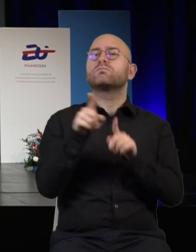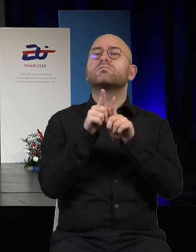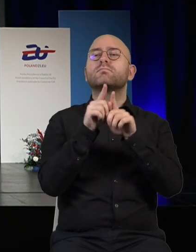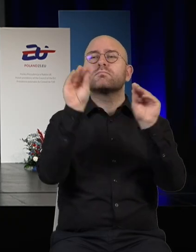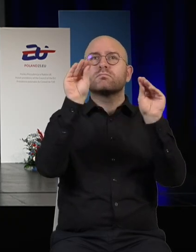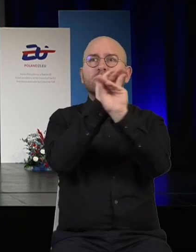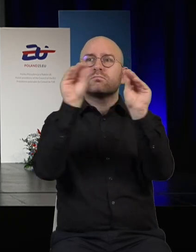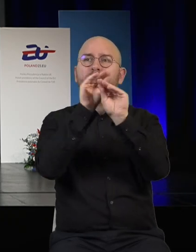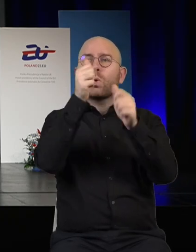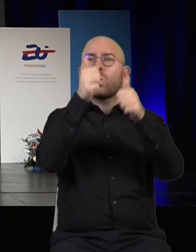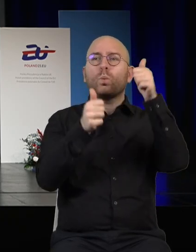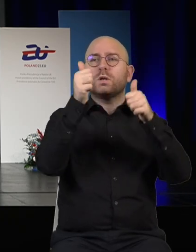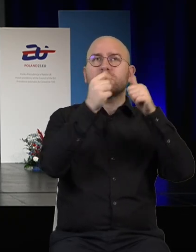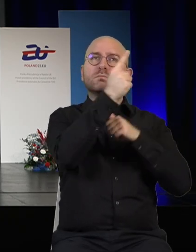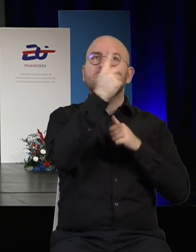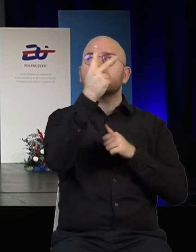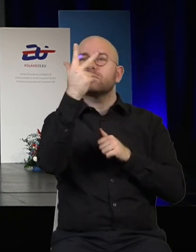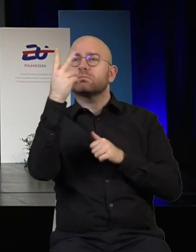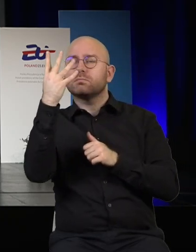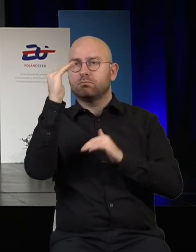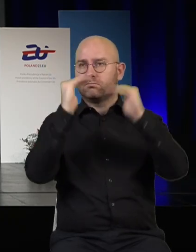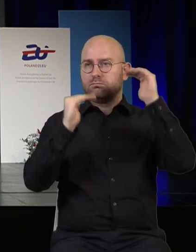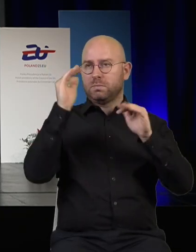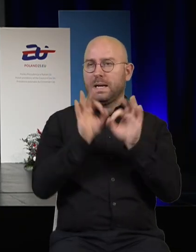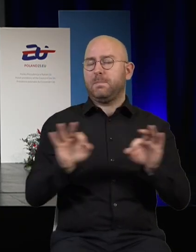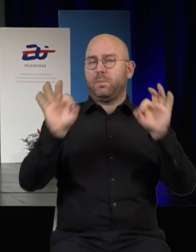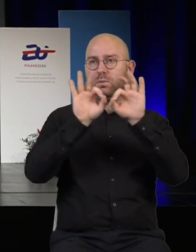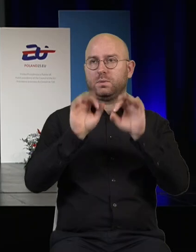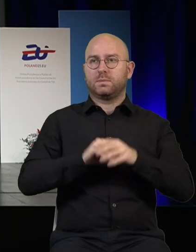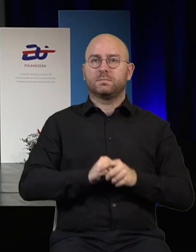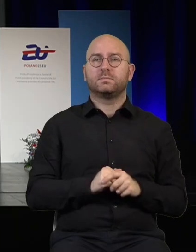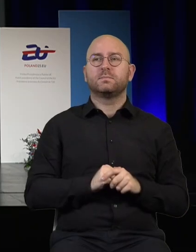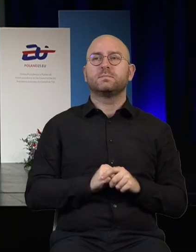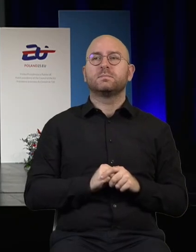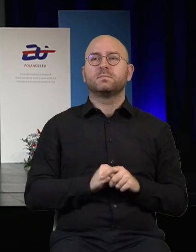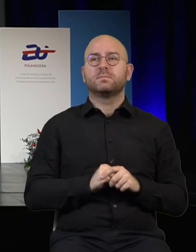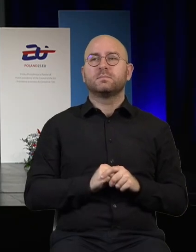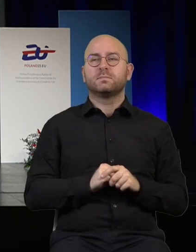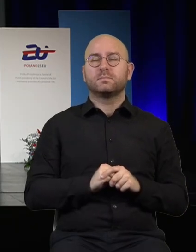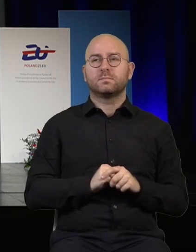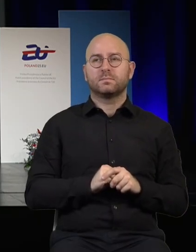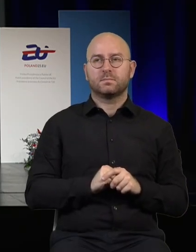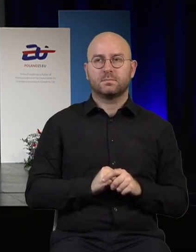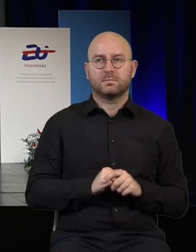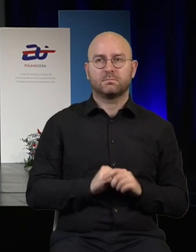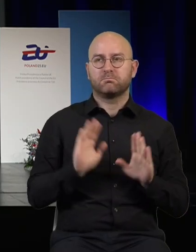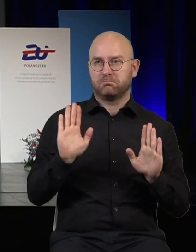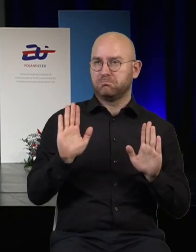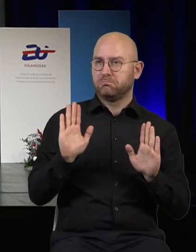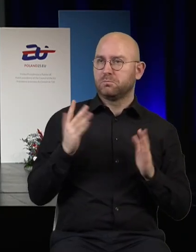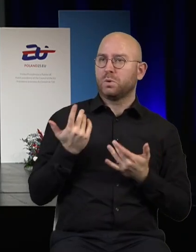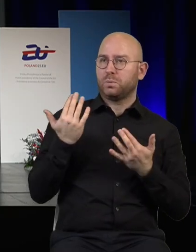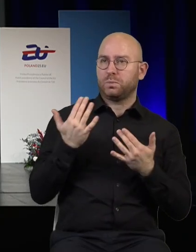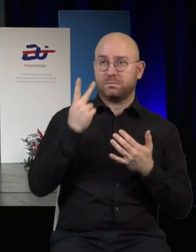from your point of view. And in the meantime, before we see the results, I would like to ask to show us the